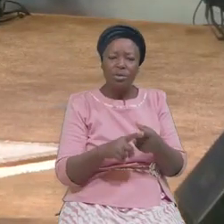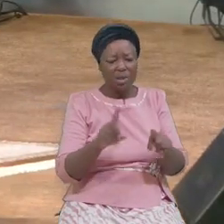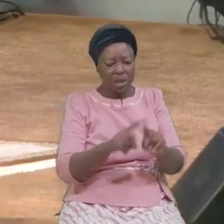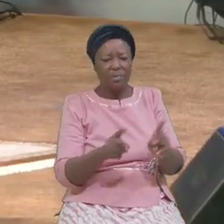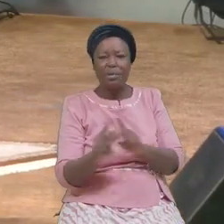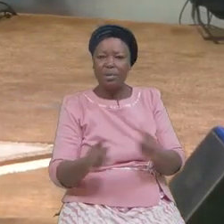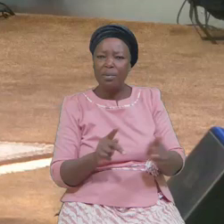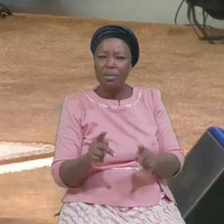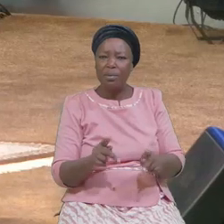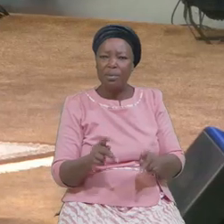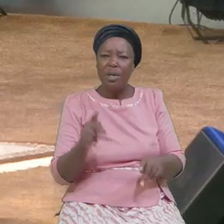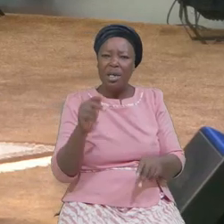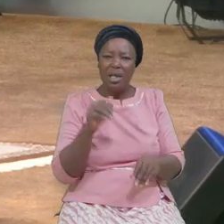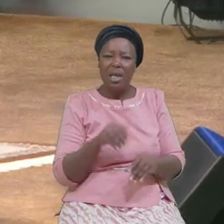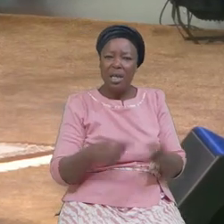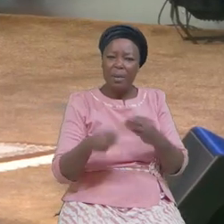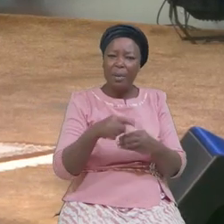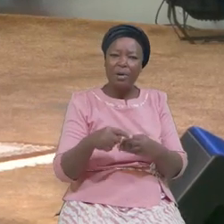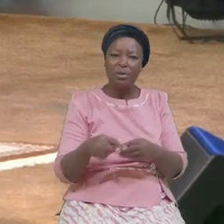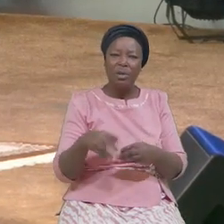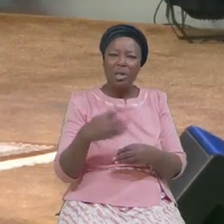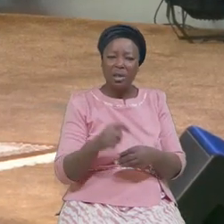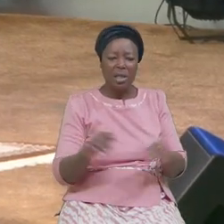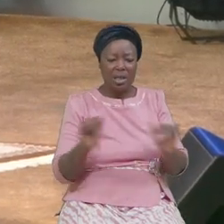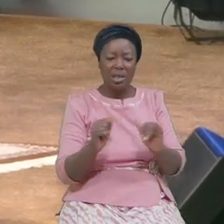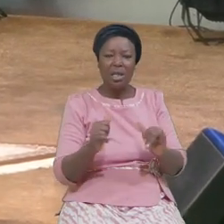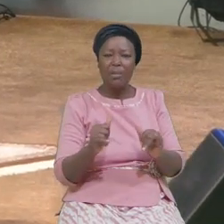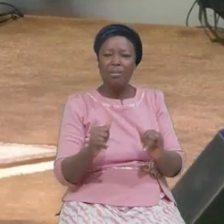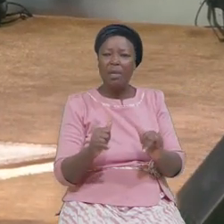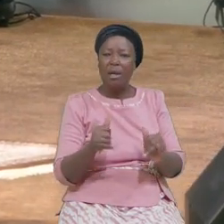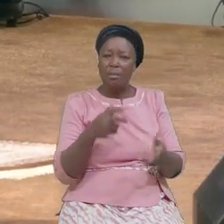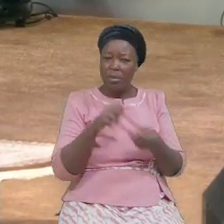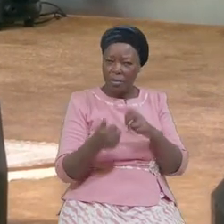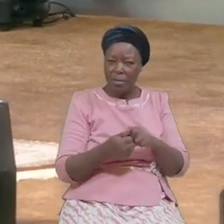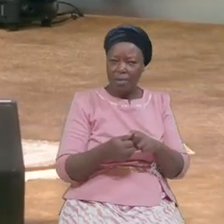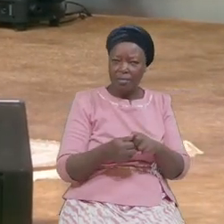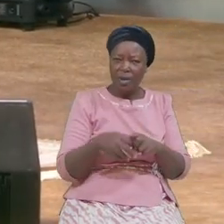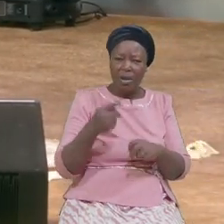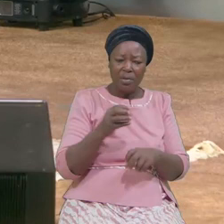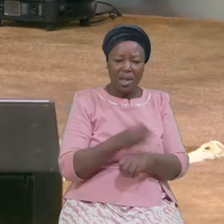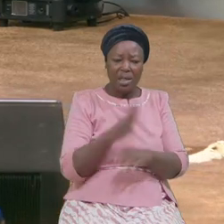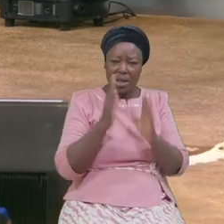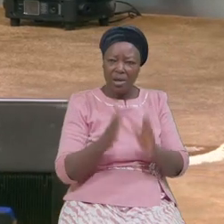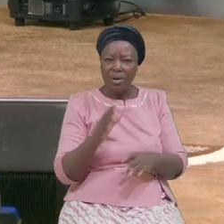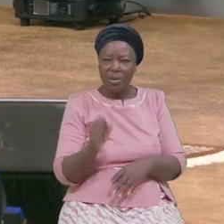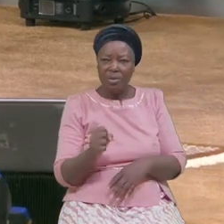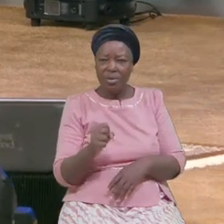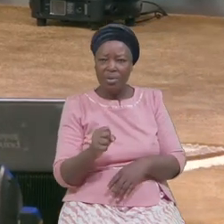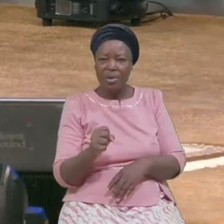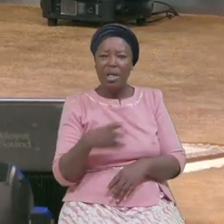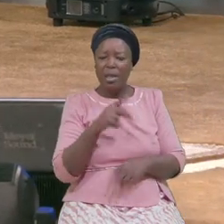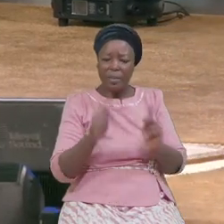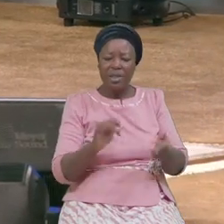different people, about the same matter. The counselees, the